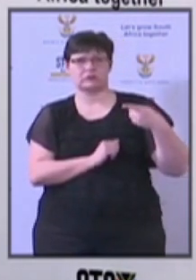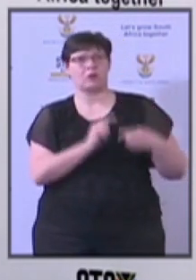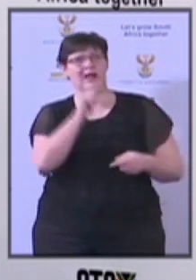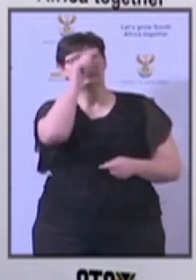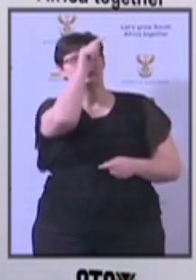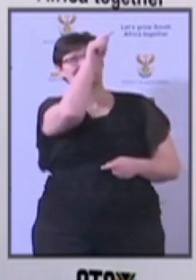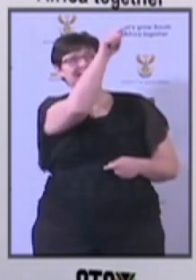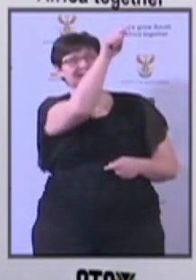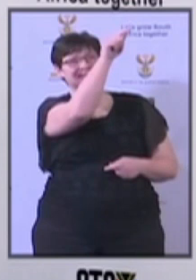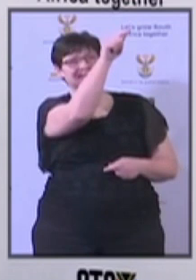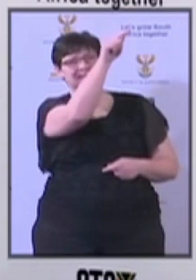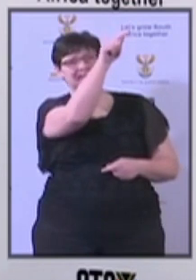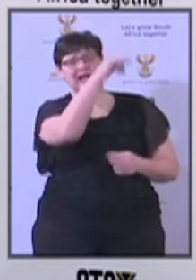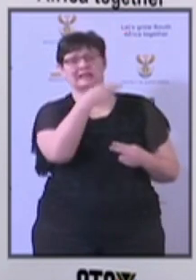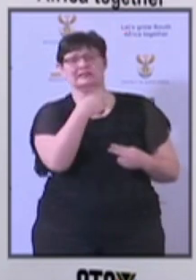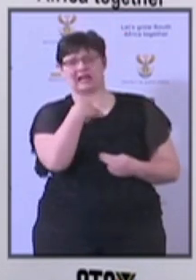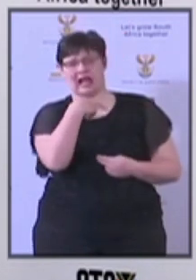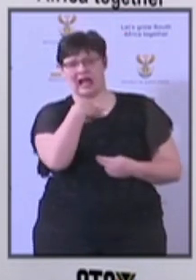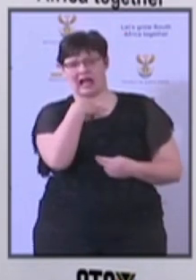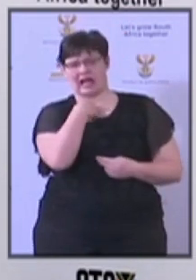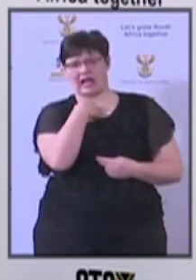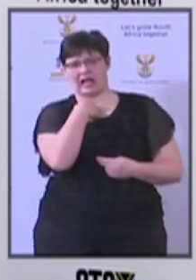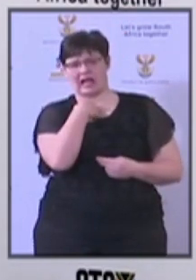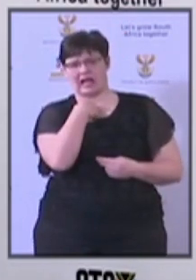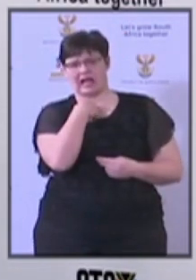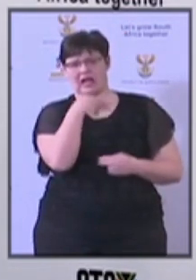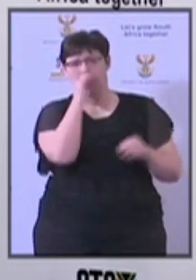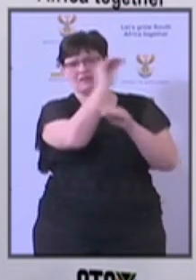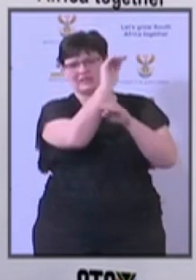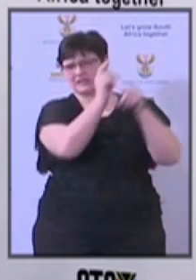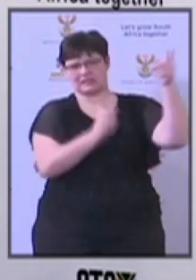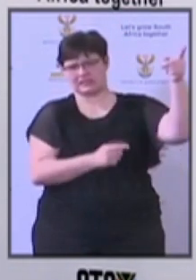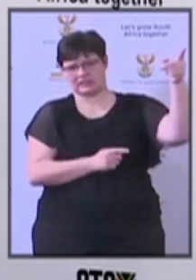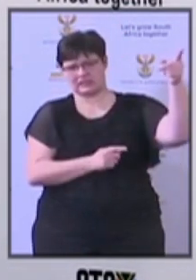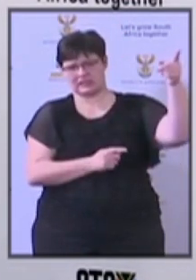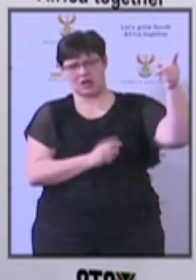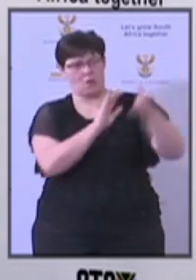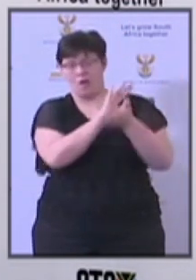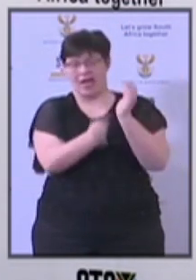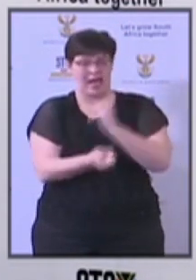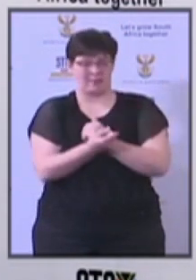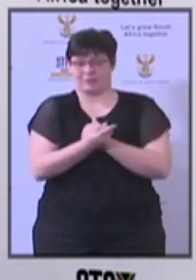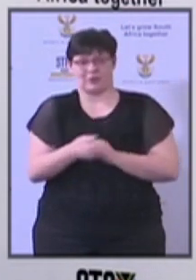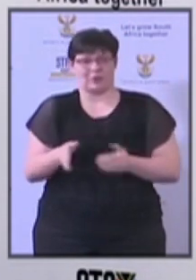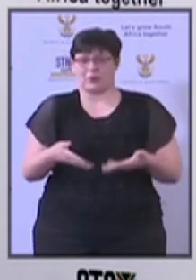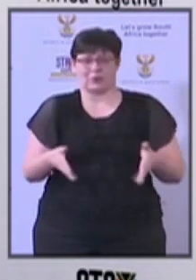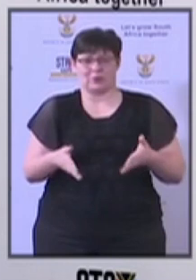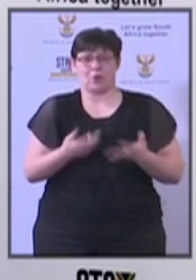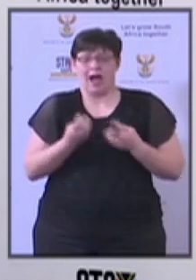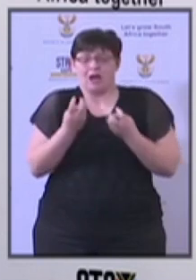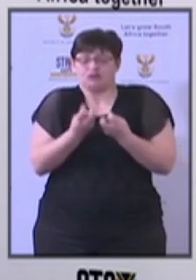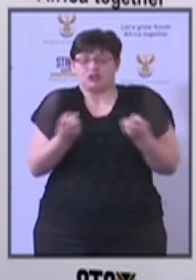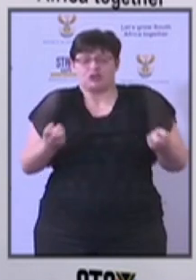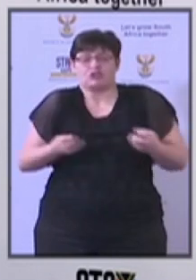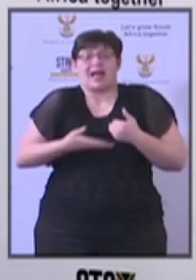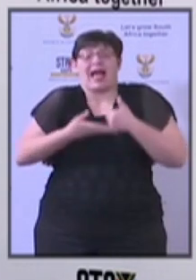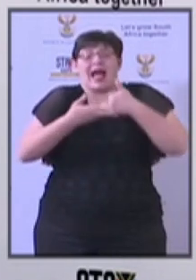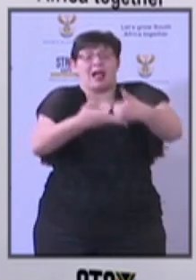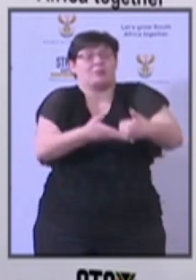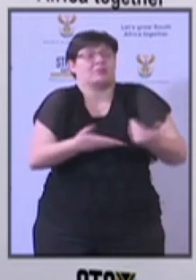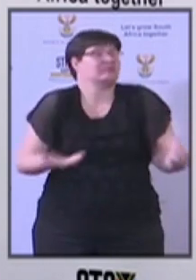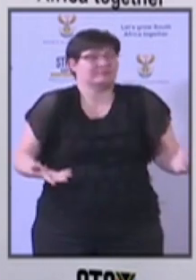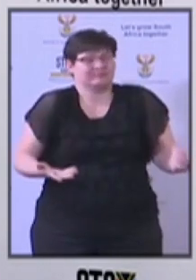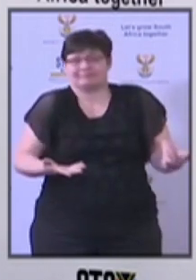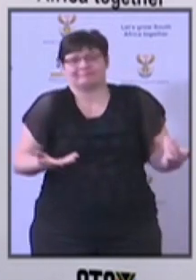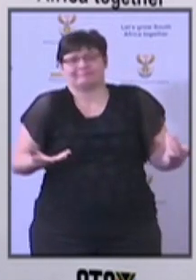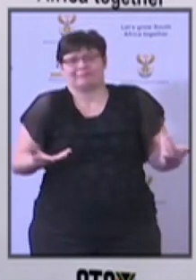financially definitely has not happened. There's no amount of resources that we could be able to give South Africans who are